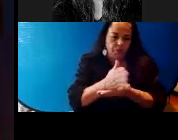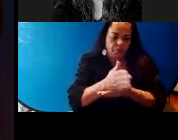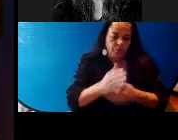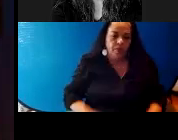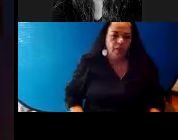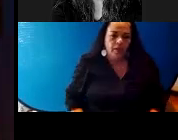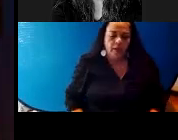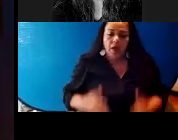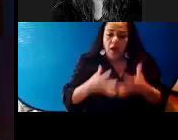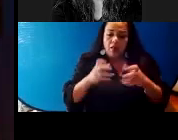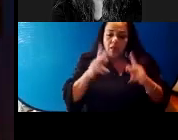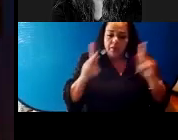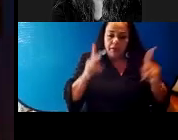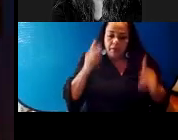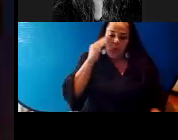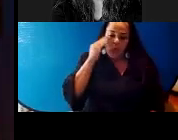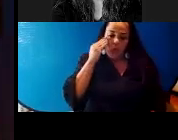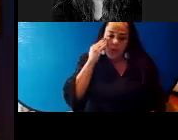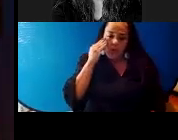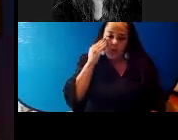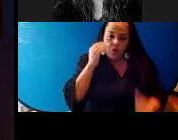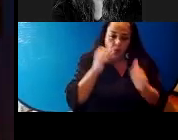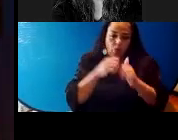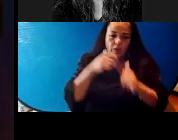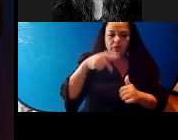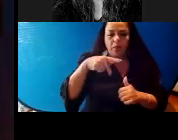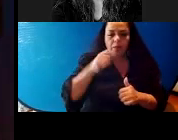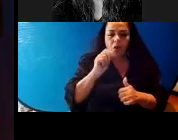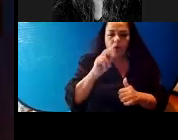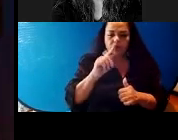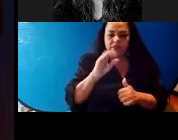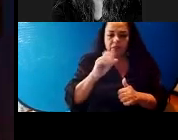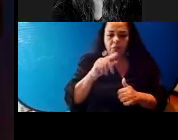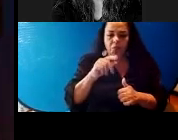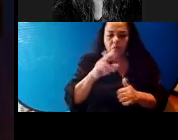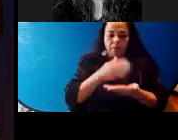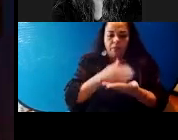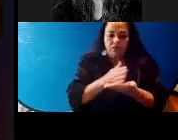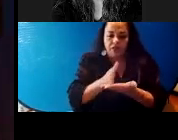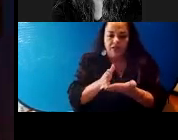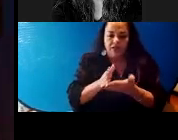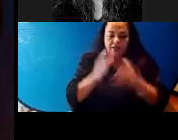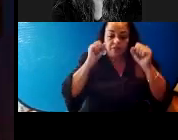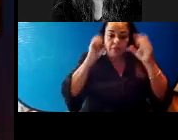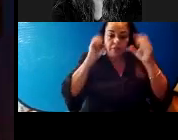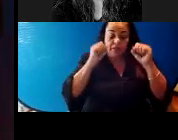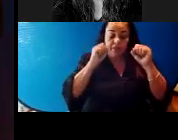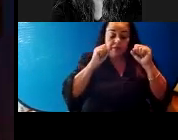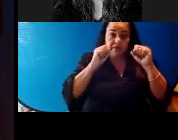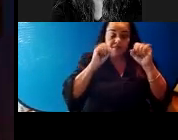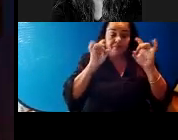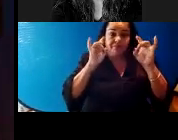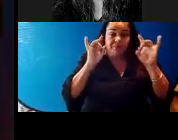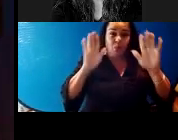So a lot of folks are familiar with participatory budgeting and seeing how there have been some really amazing bright spots across